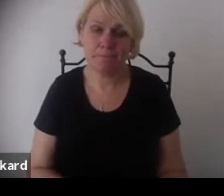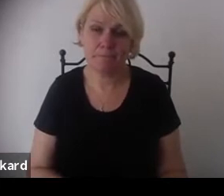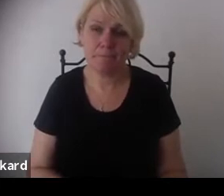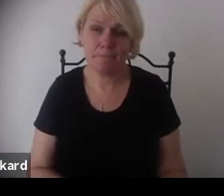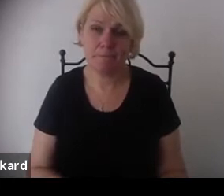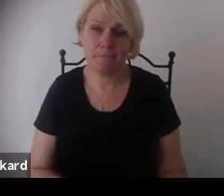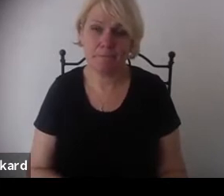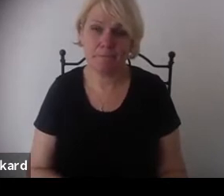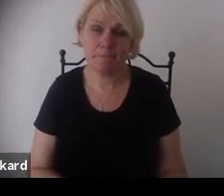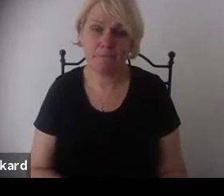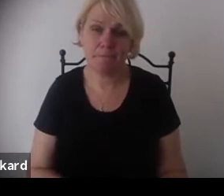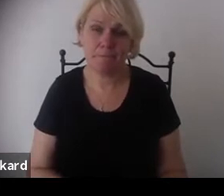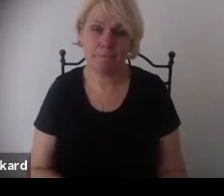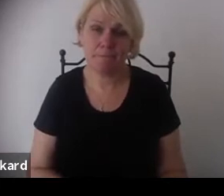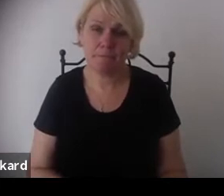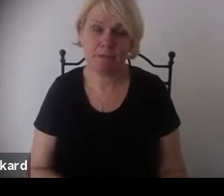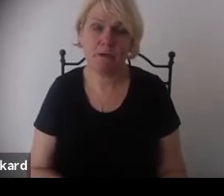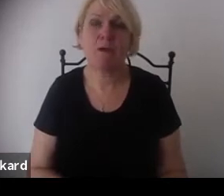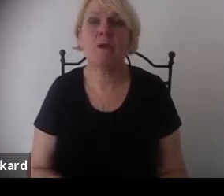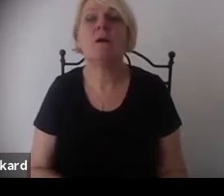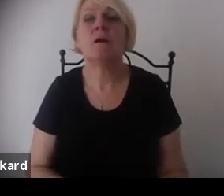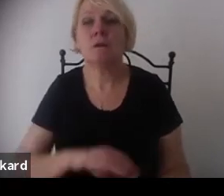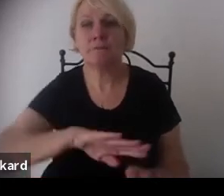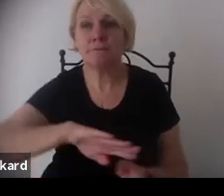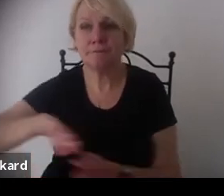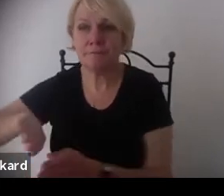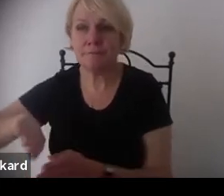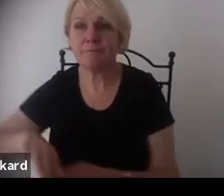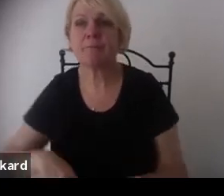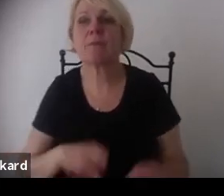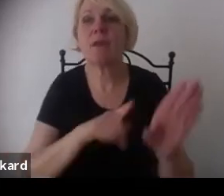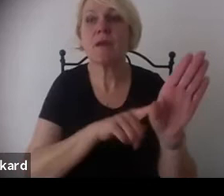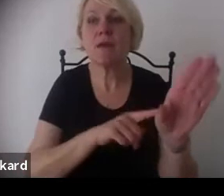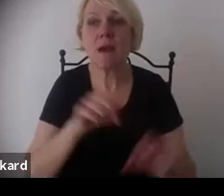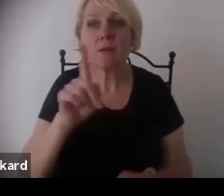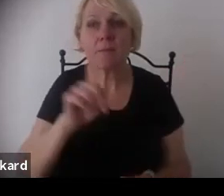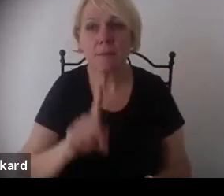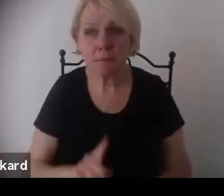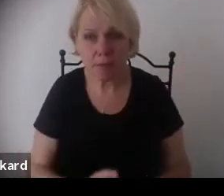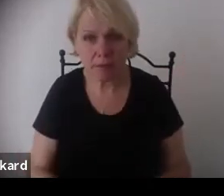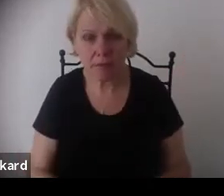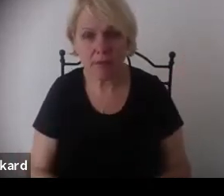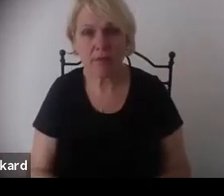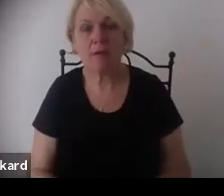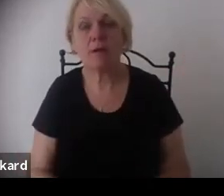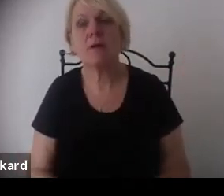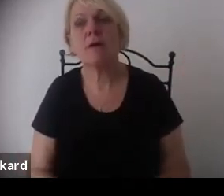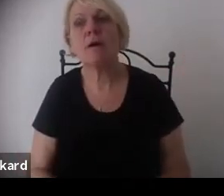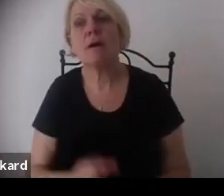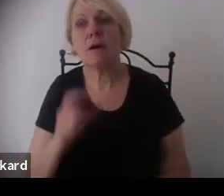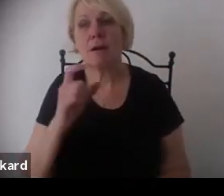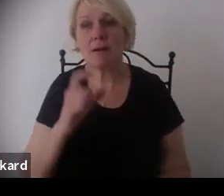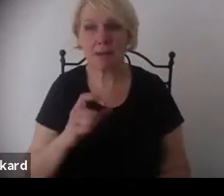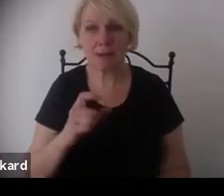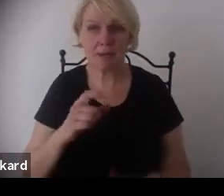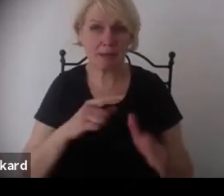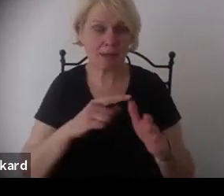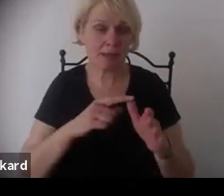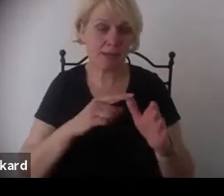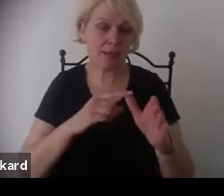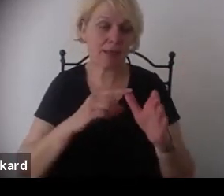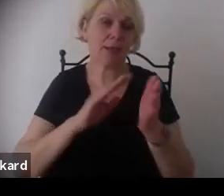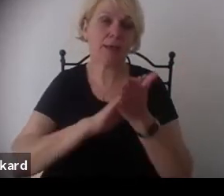there's a couple of questions here for young people. So we have hopefully got a separate call for CAMS in the next month or